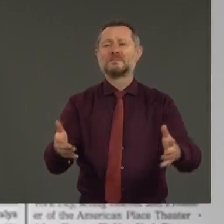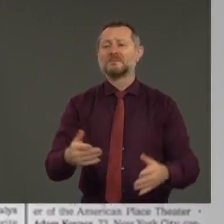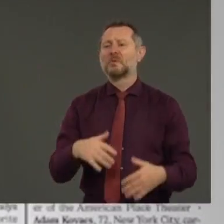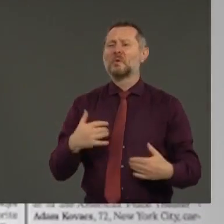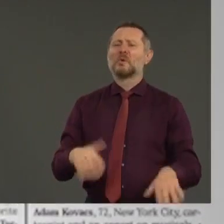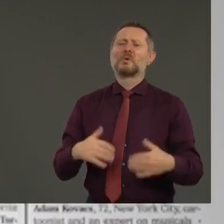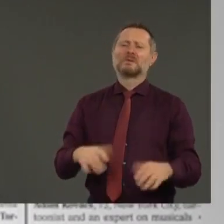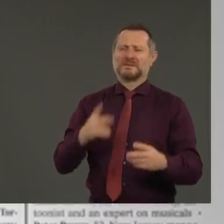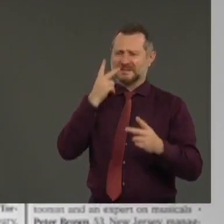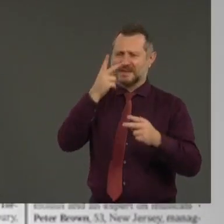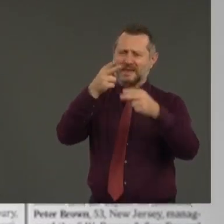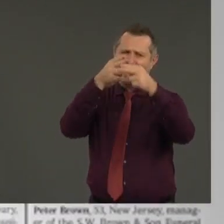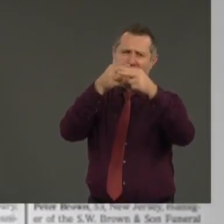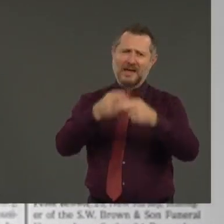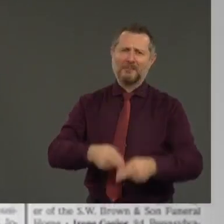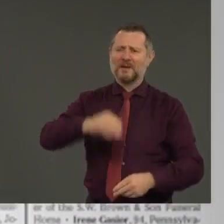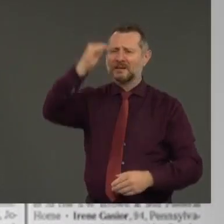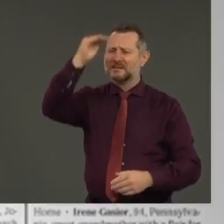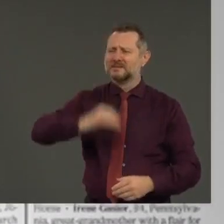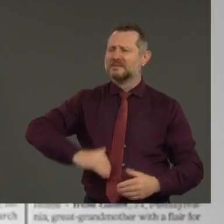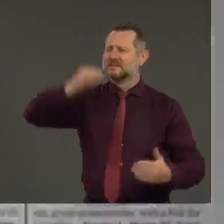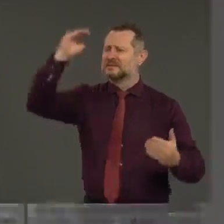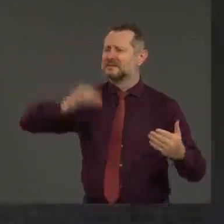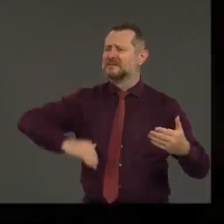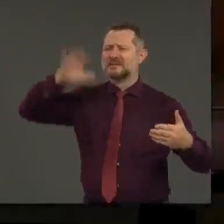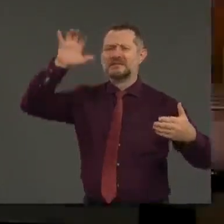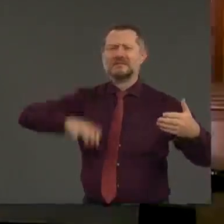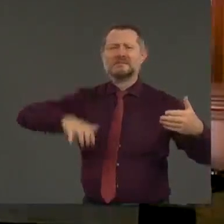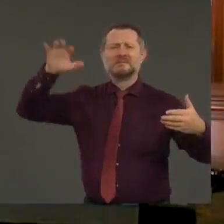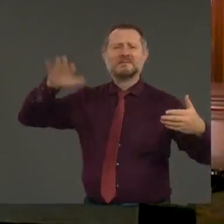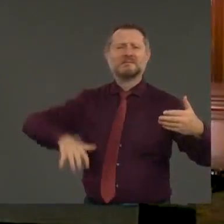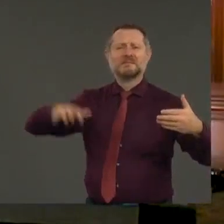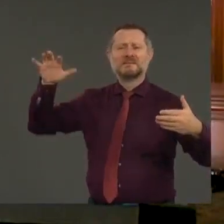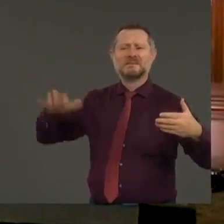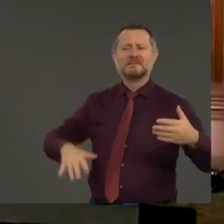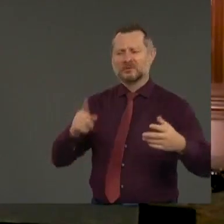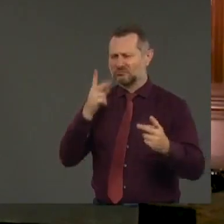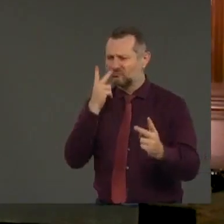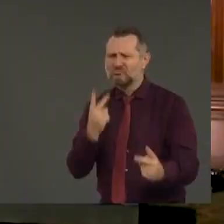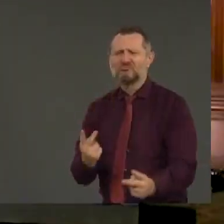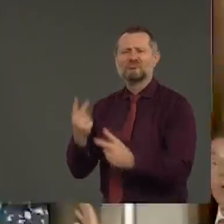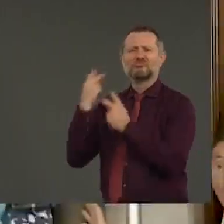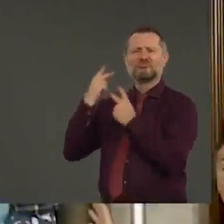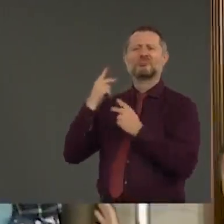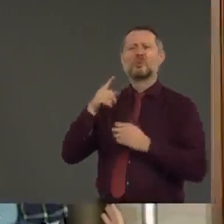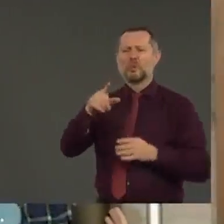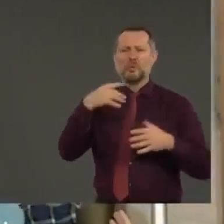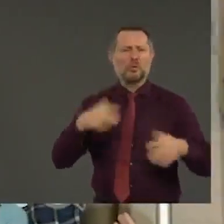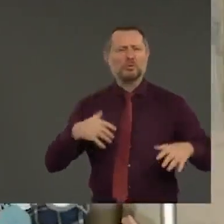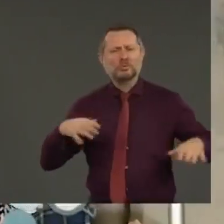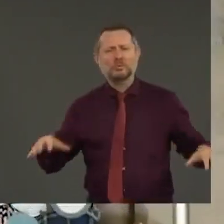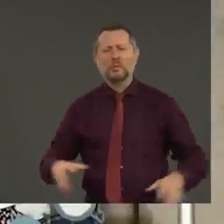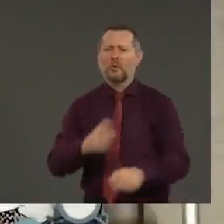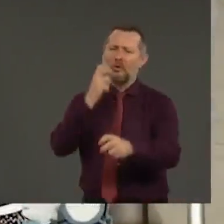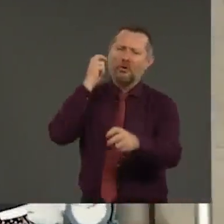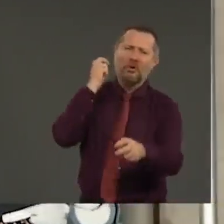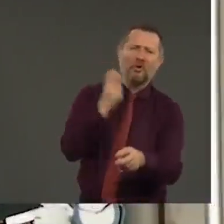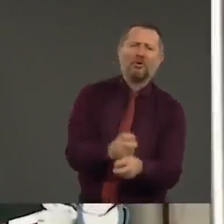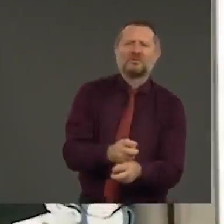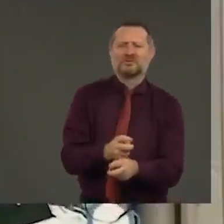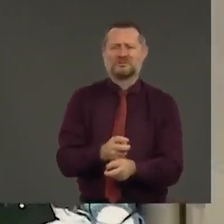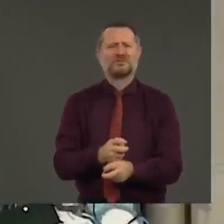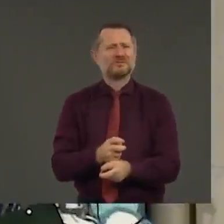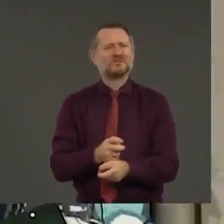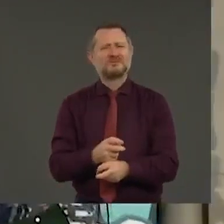you'll remember the names, and you'll remember how hard we worked and that we